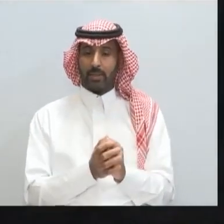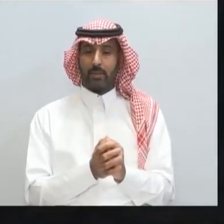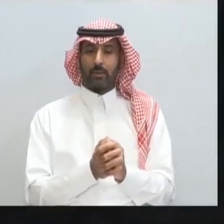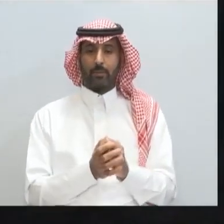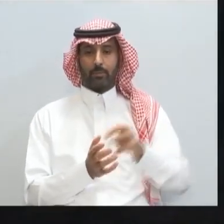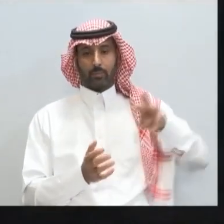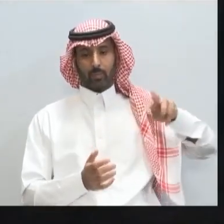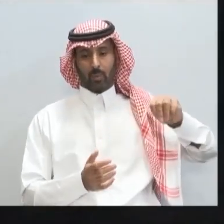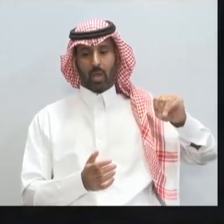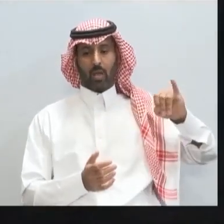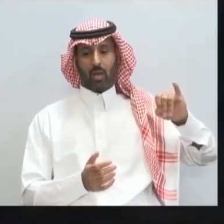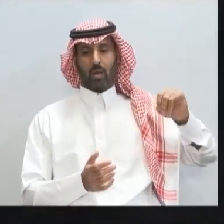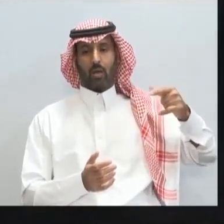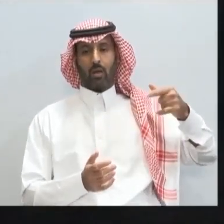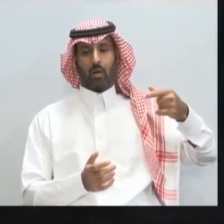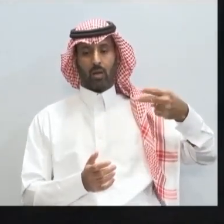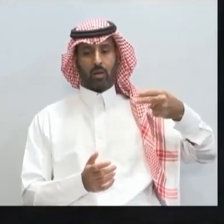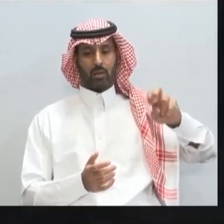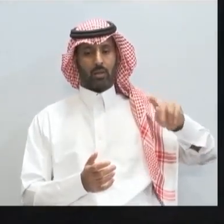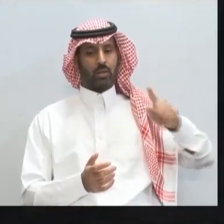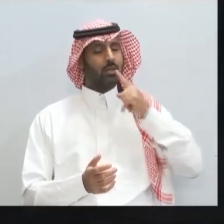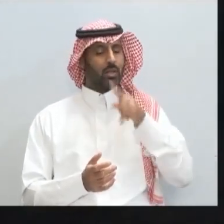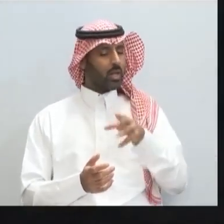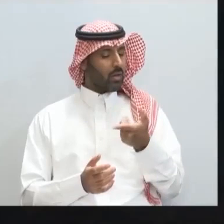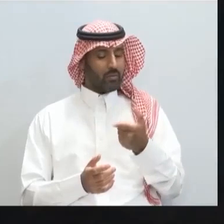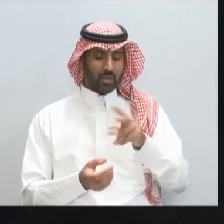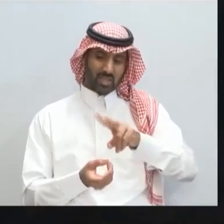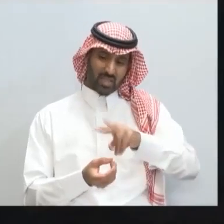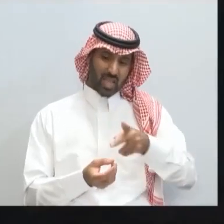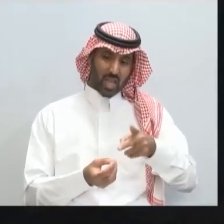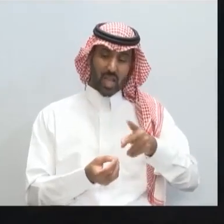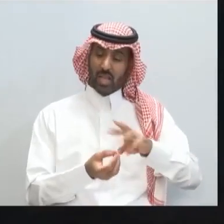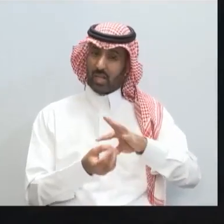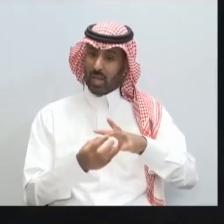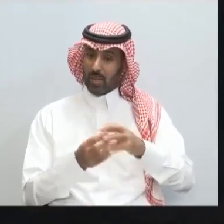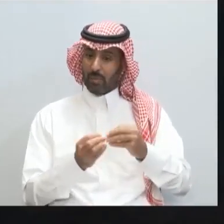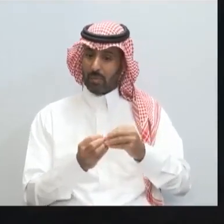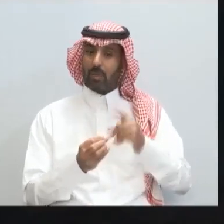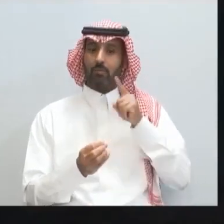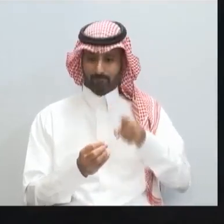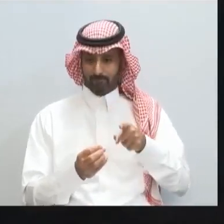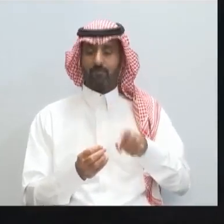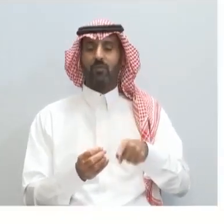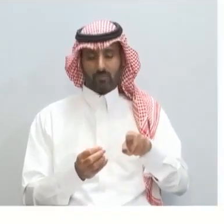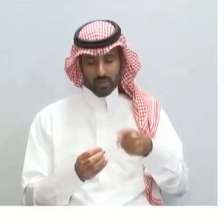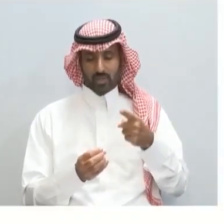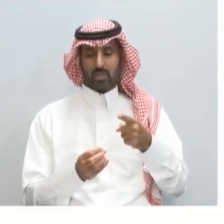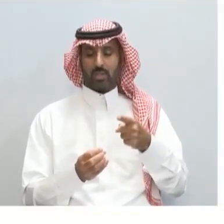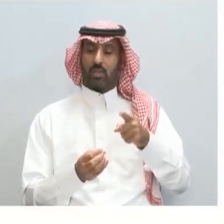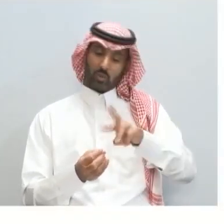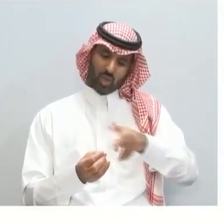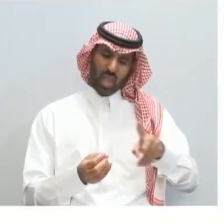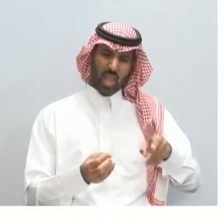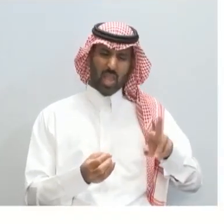might could or would how would this change the meaning of course the meaning changes if I use if I